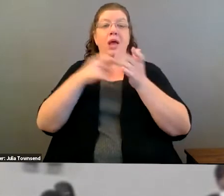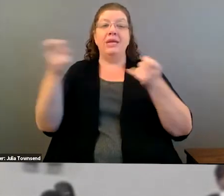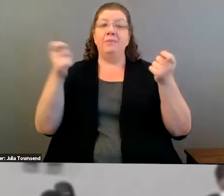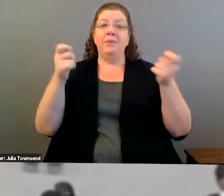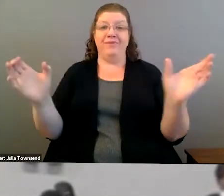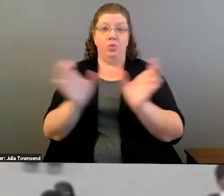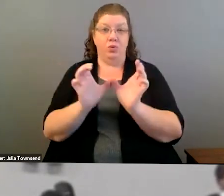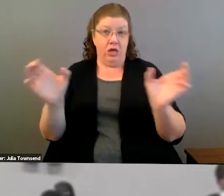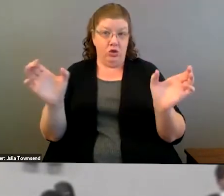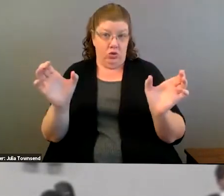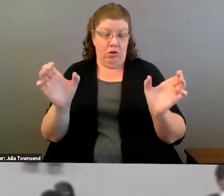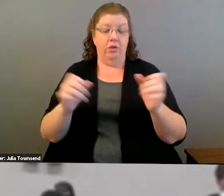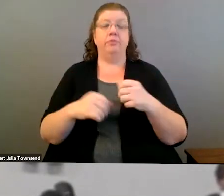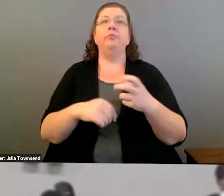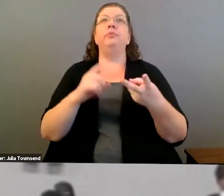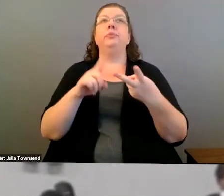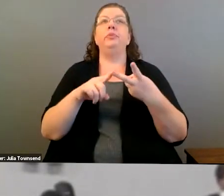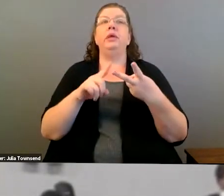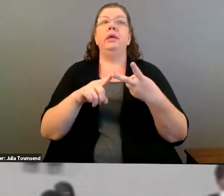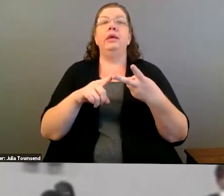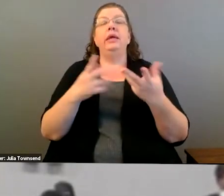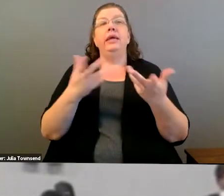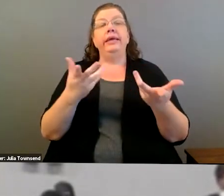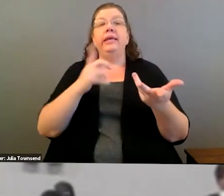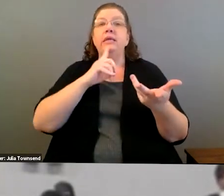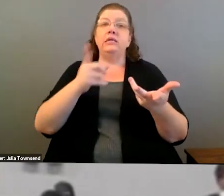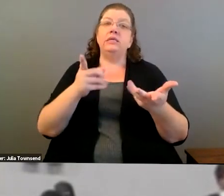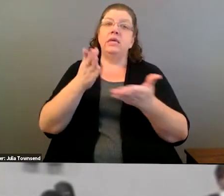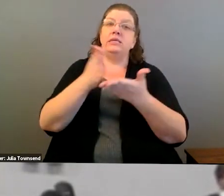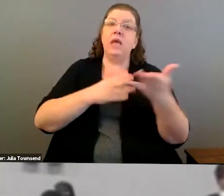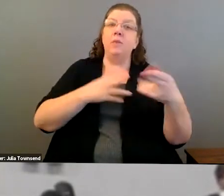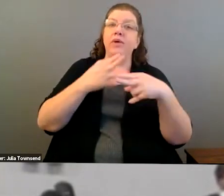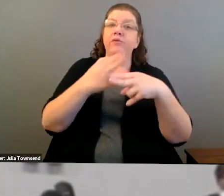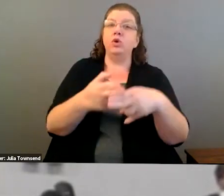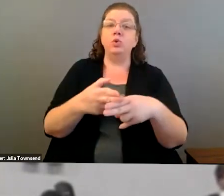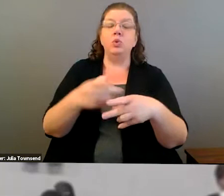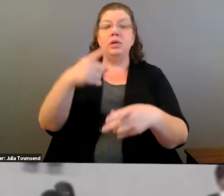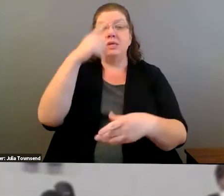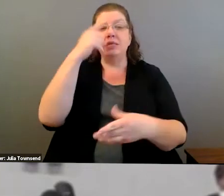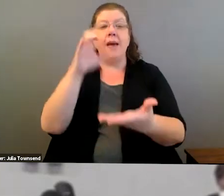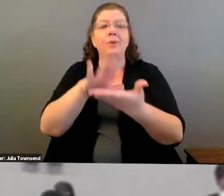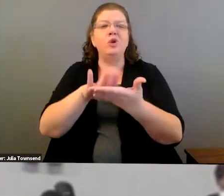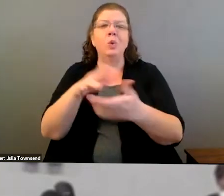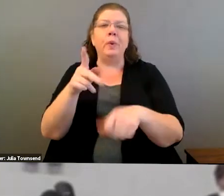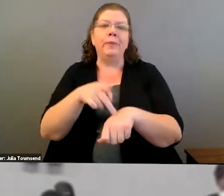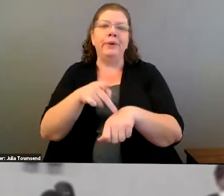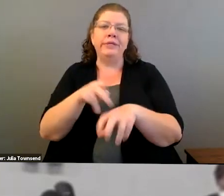credential. It is what some refer to as the summer school principal.